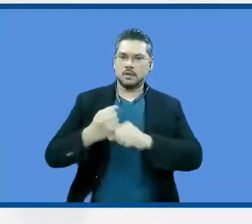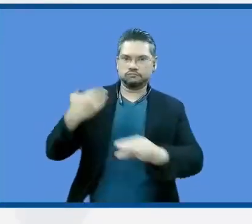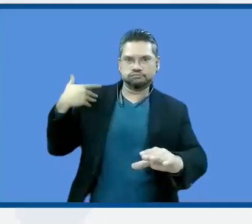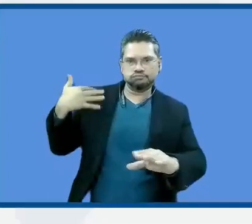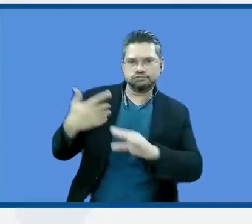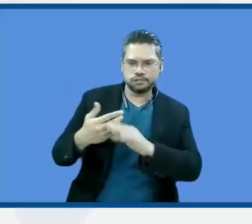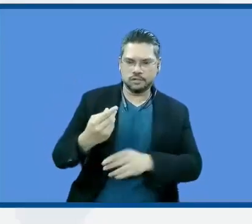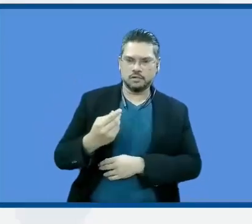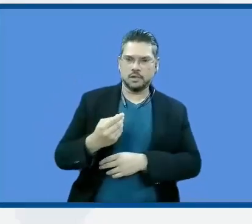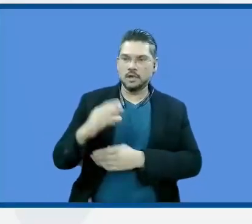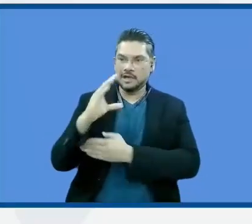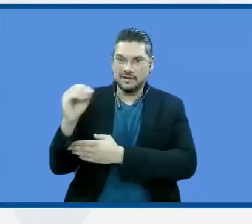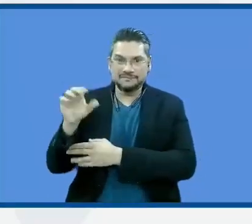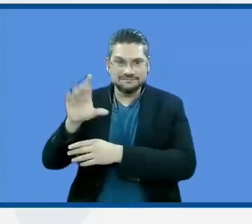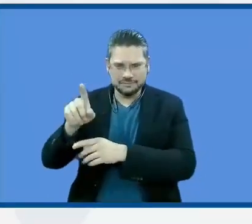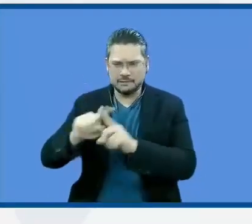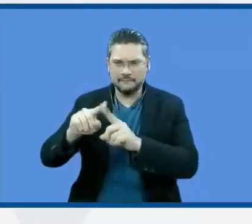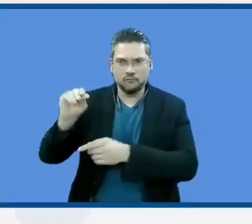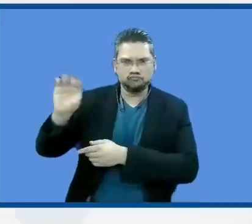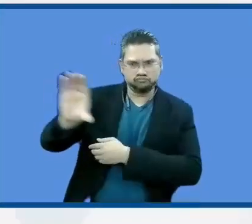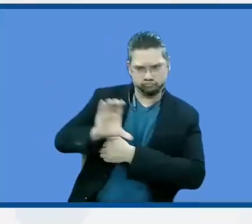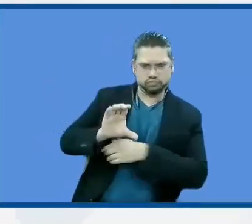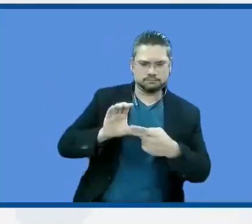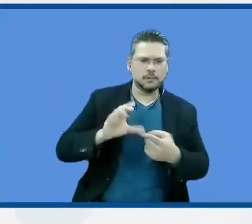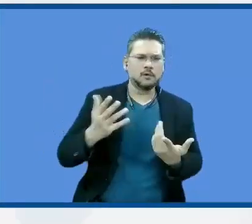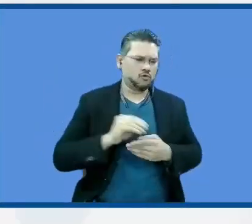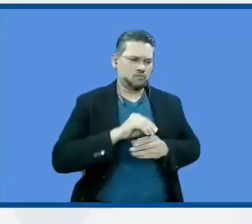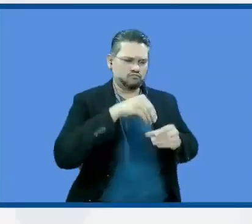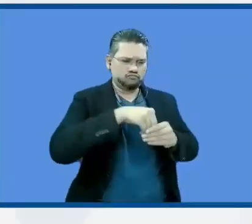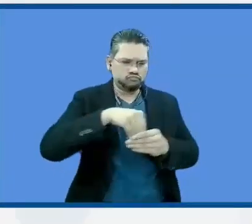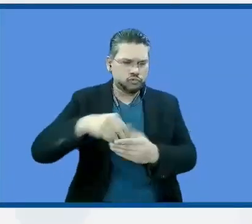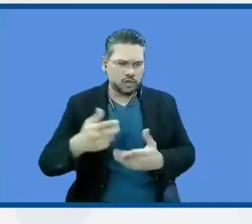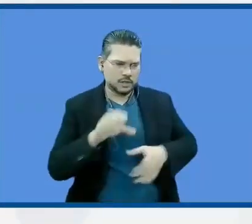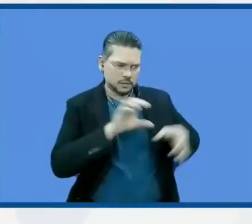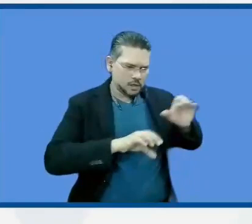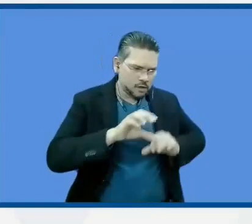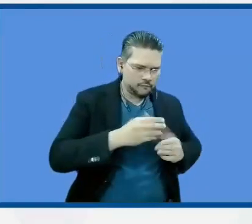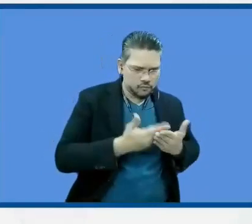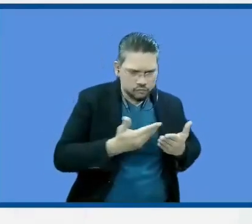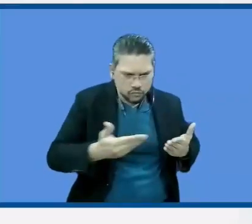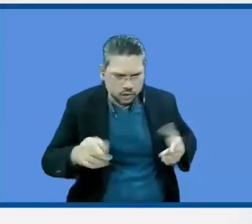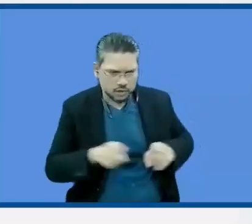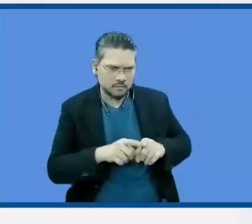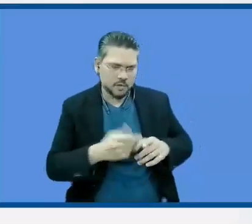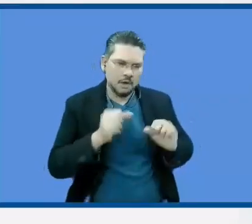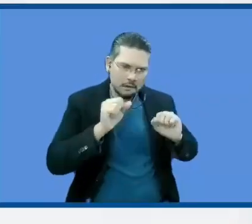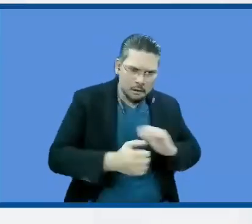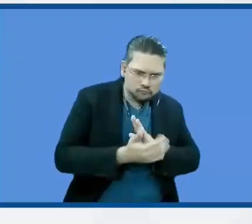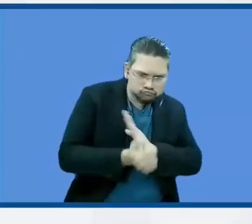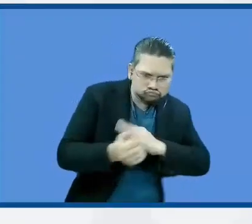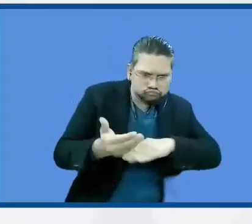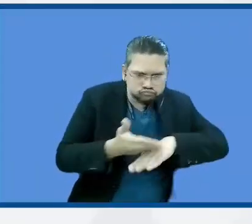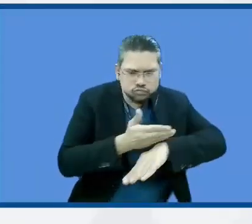is increasingly tapped in to bring EU scientific resources and capability into disaster risk management in favor of Latin America